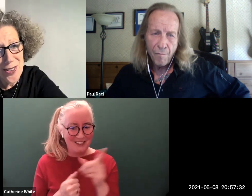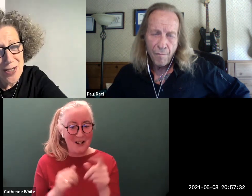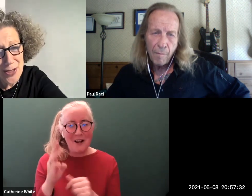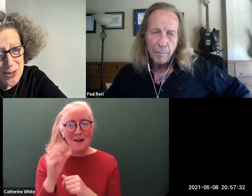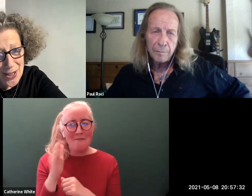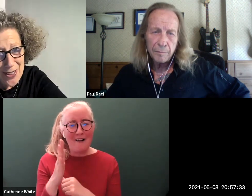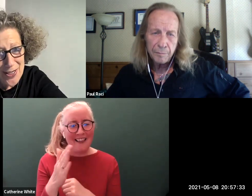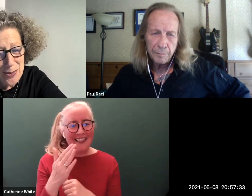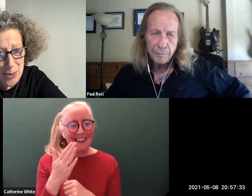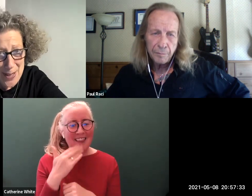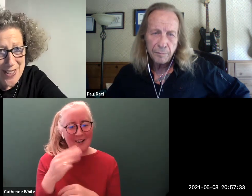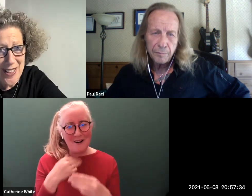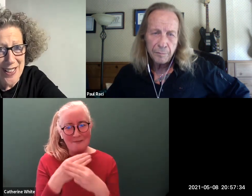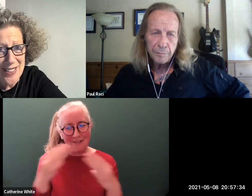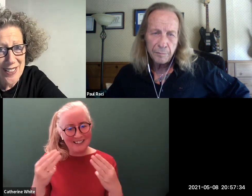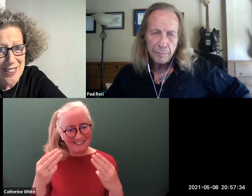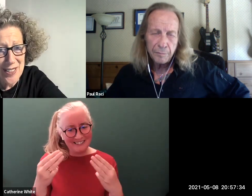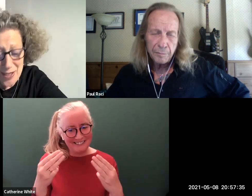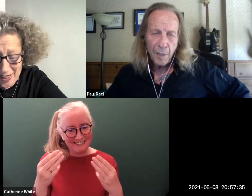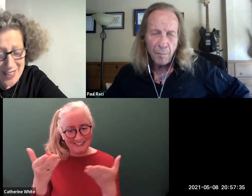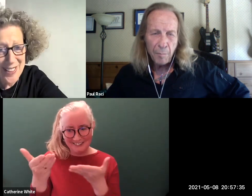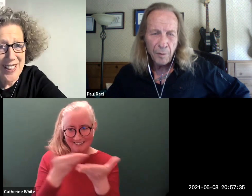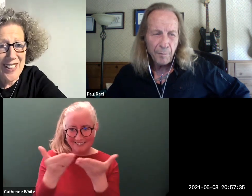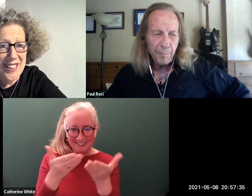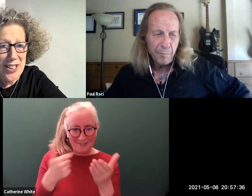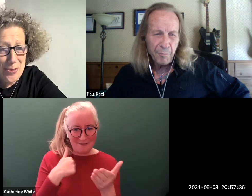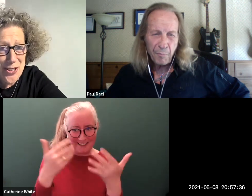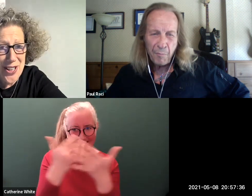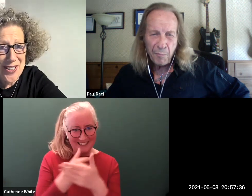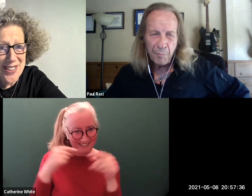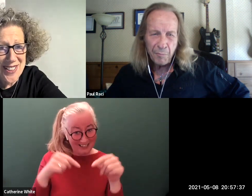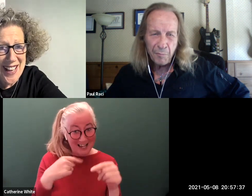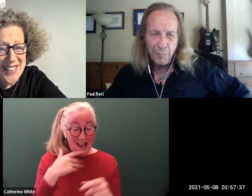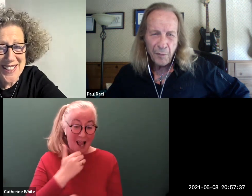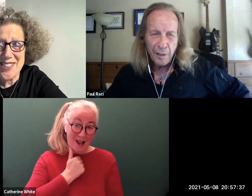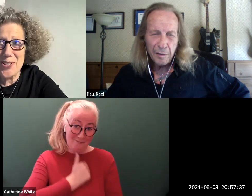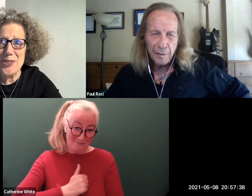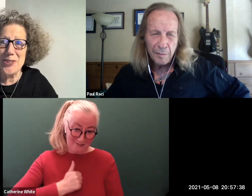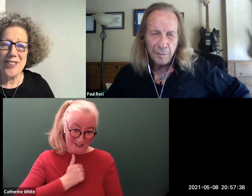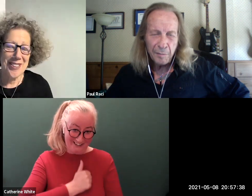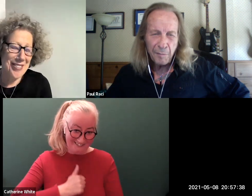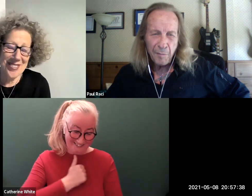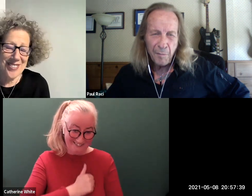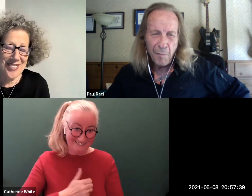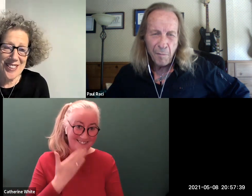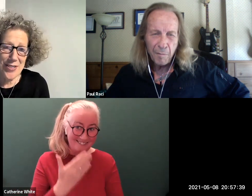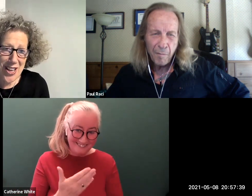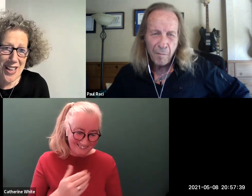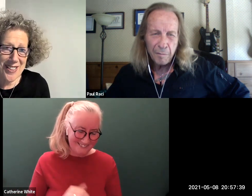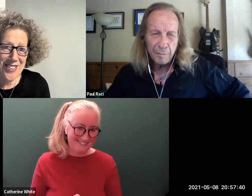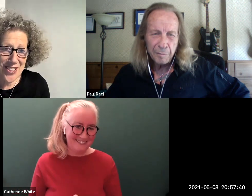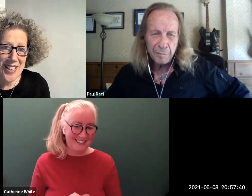you hugely for talking with me tonight. I really appreciate it, and to